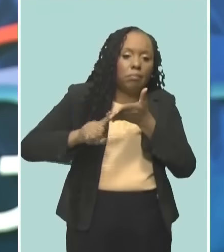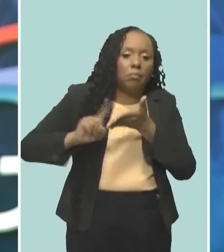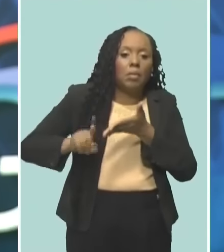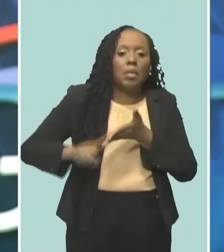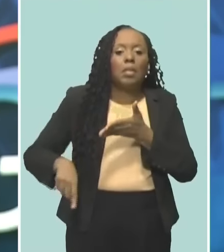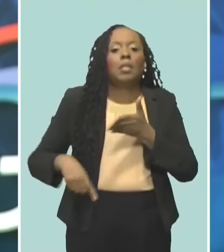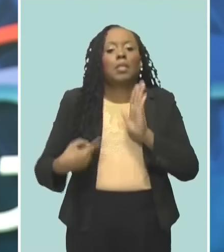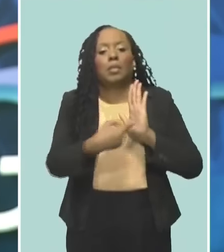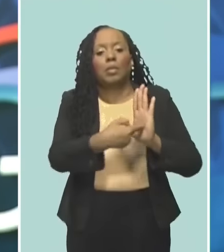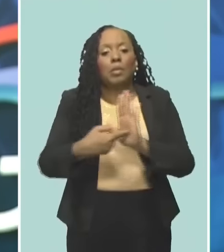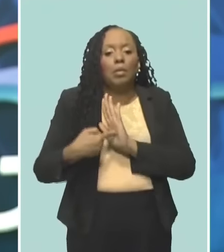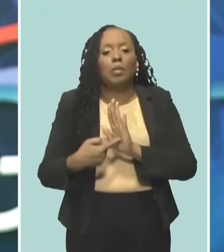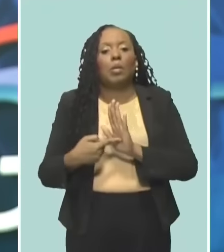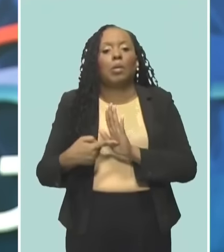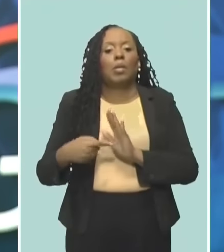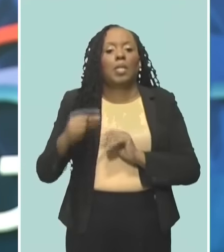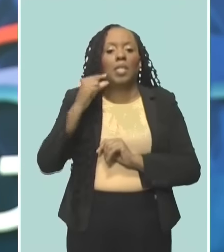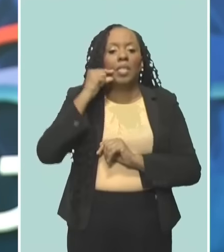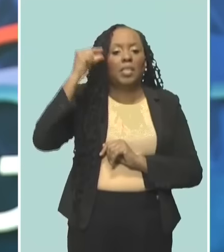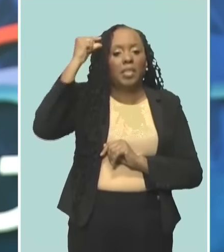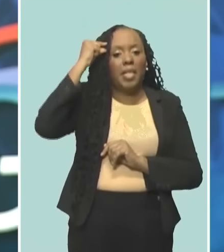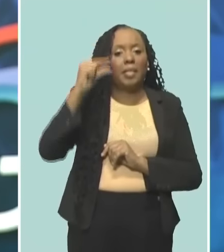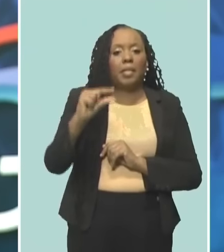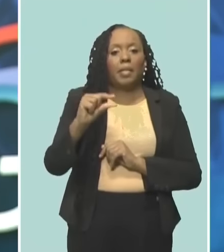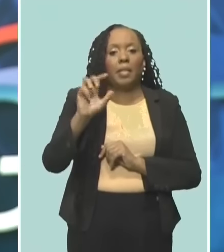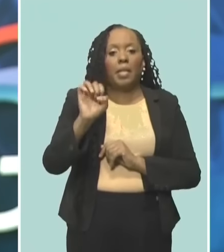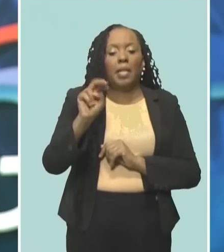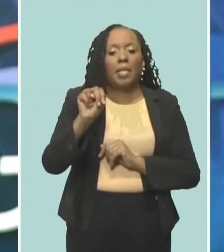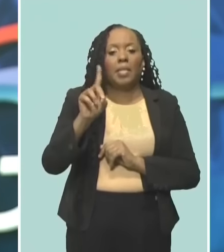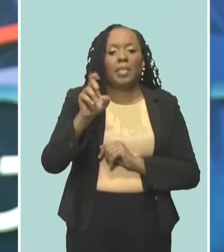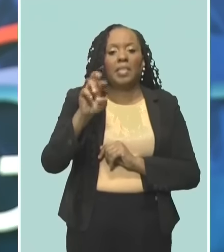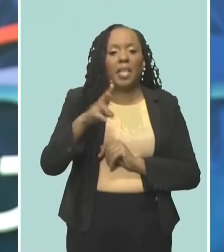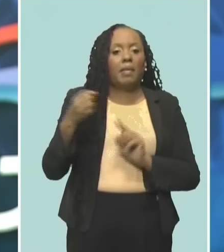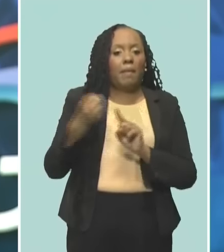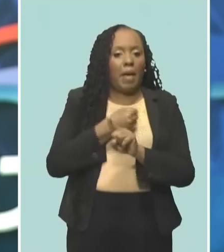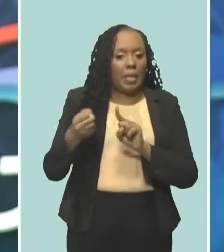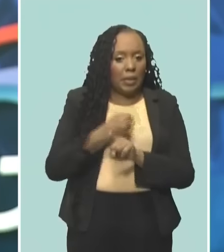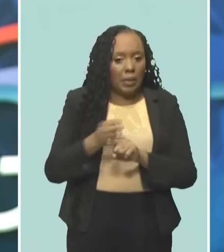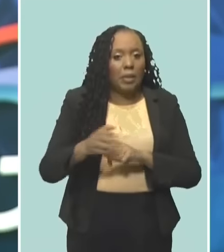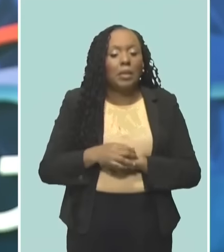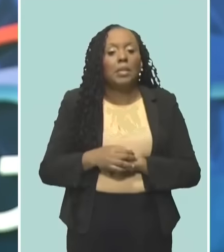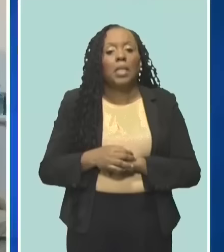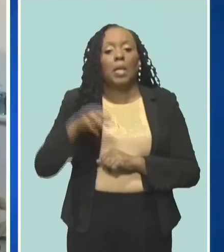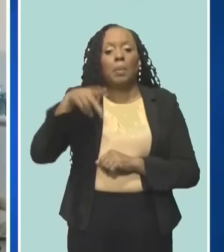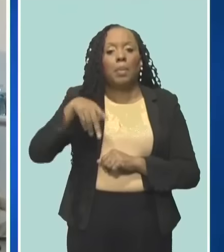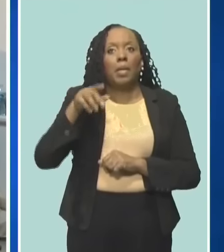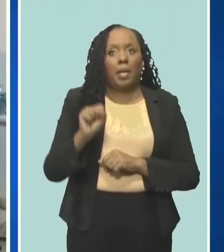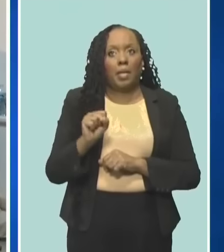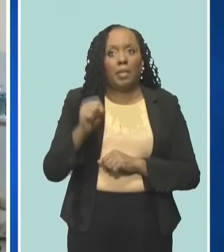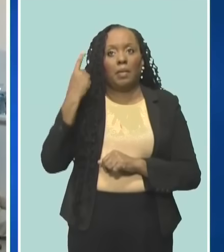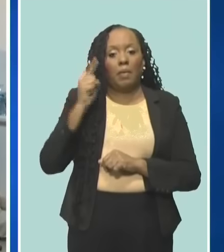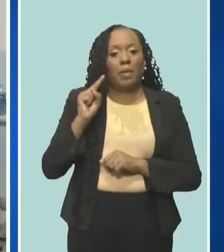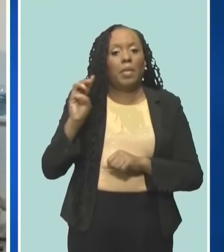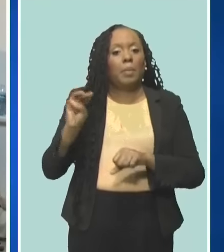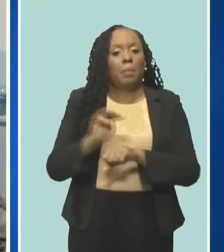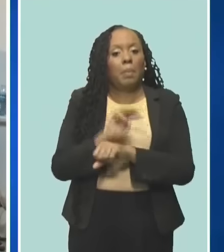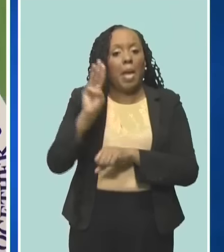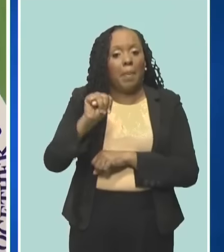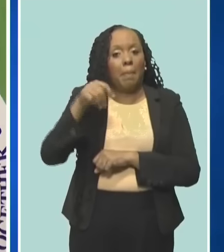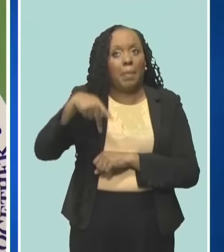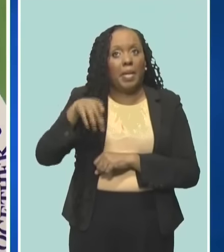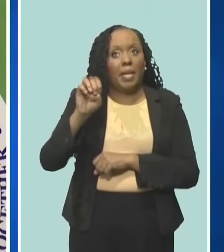study to show the prevalence of gender-based violence in Barbados. This announcement is coming from Permanent Secretary in the Ministry of People